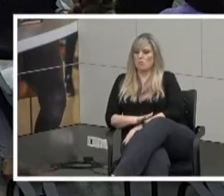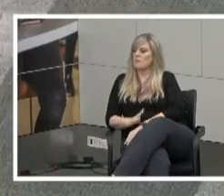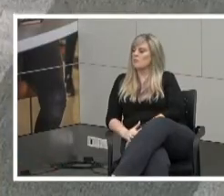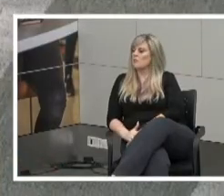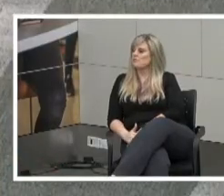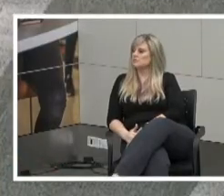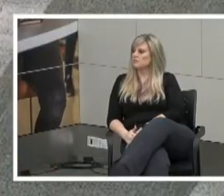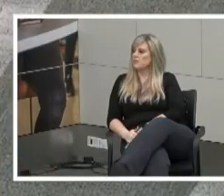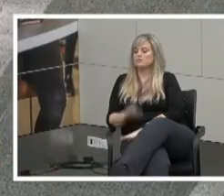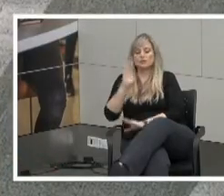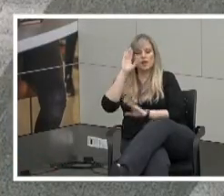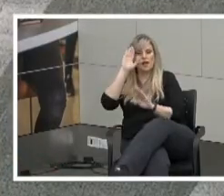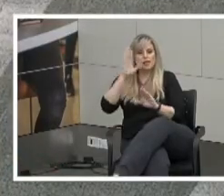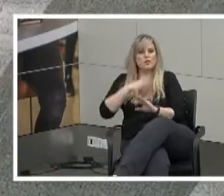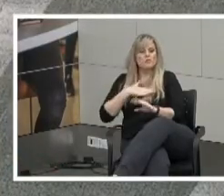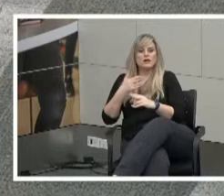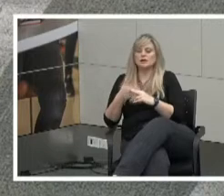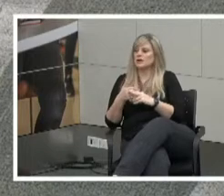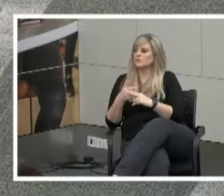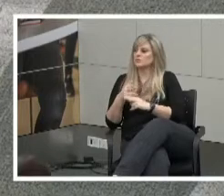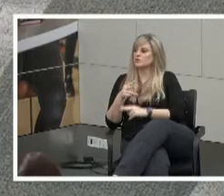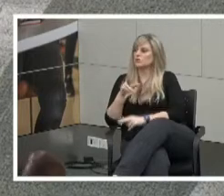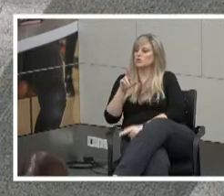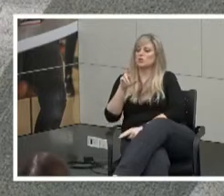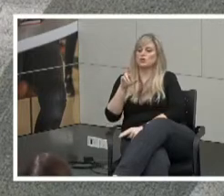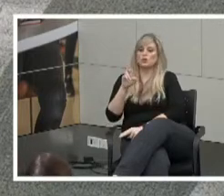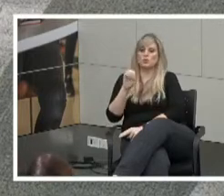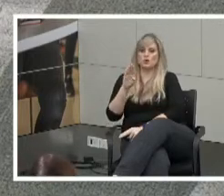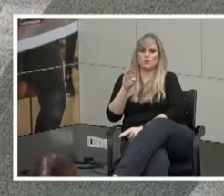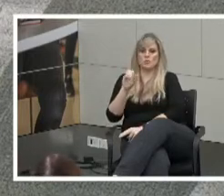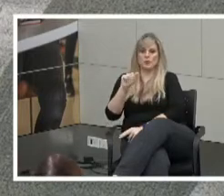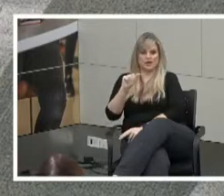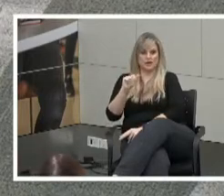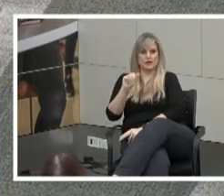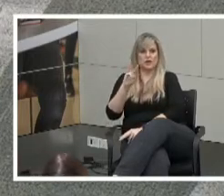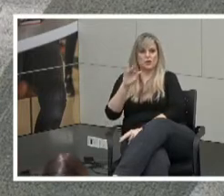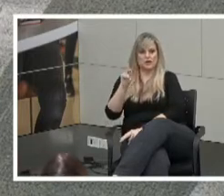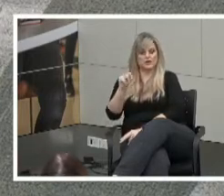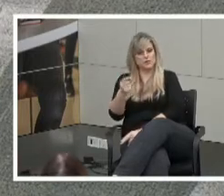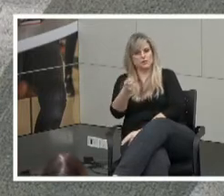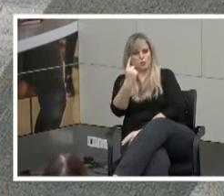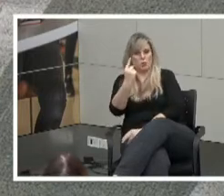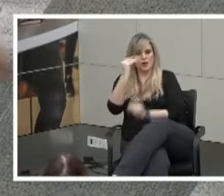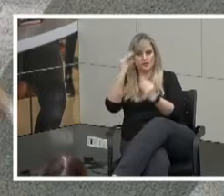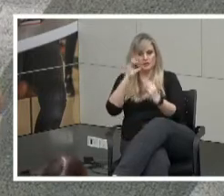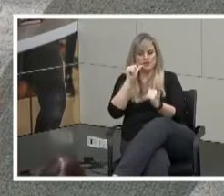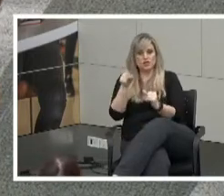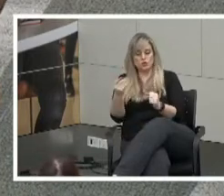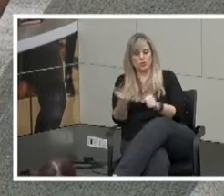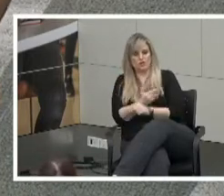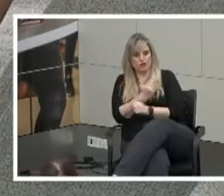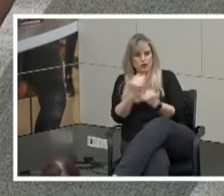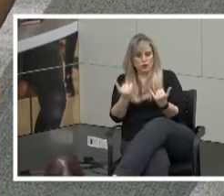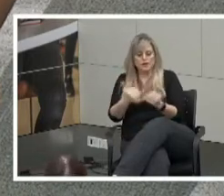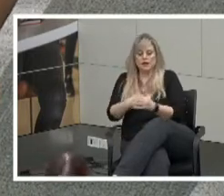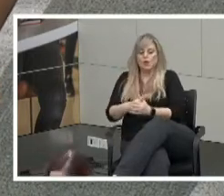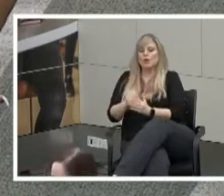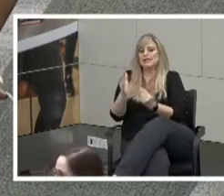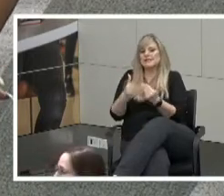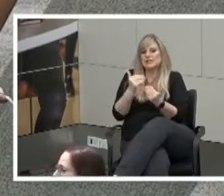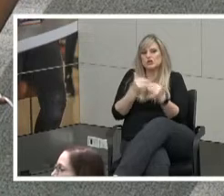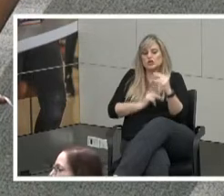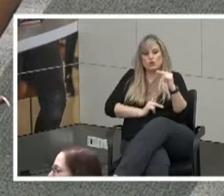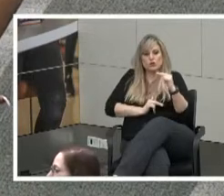Williams hello my name is Rebecca Williams one of the teachers that you are firing um it is easier to